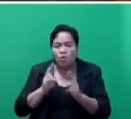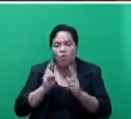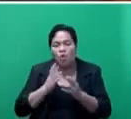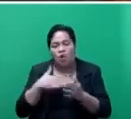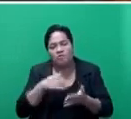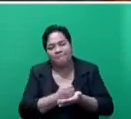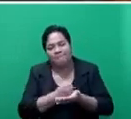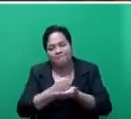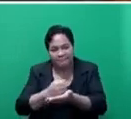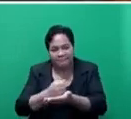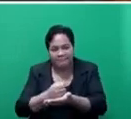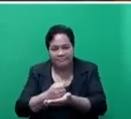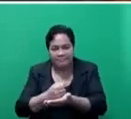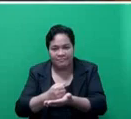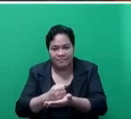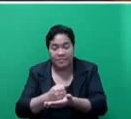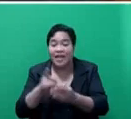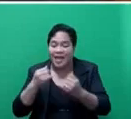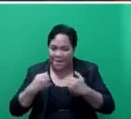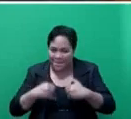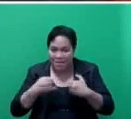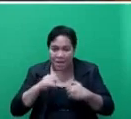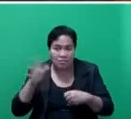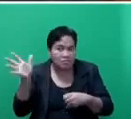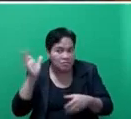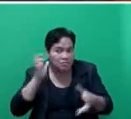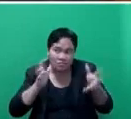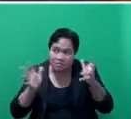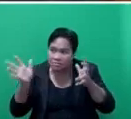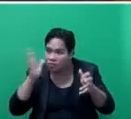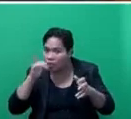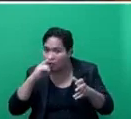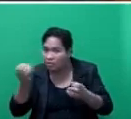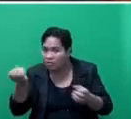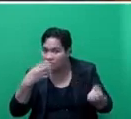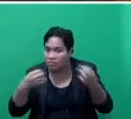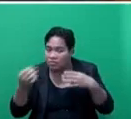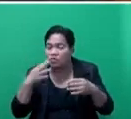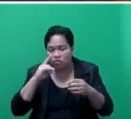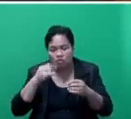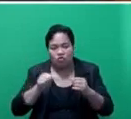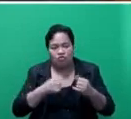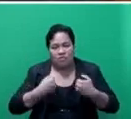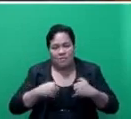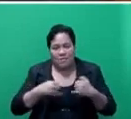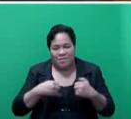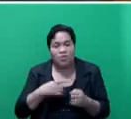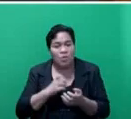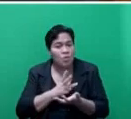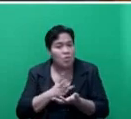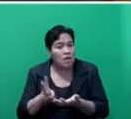support and then implement what they're hearing from across the country. And the word is very clear: